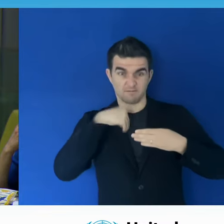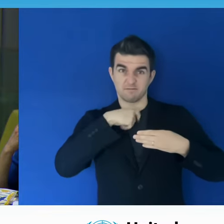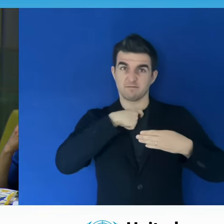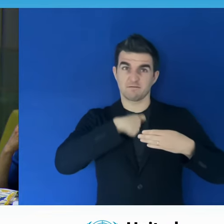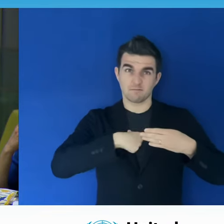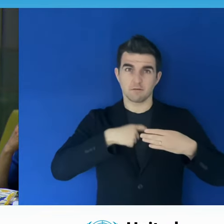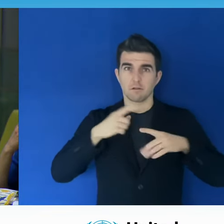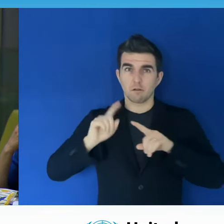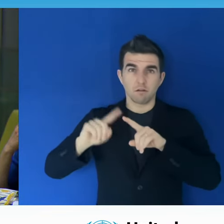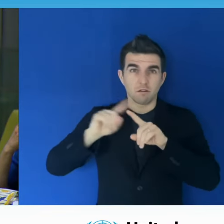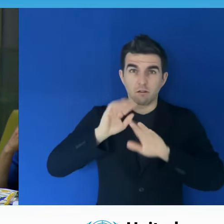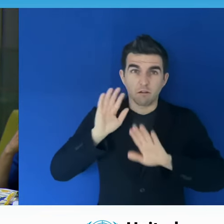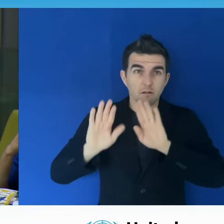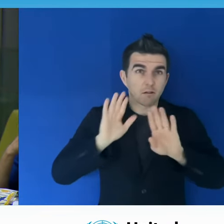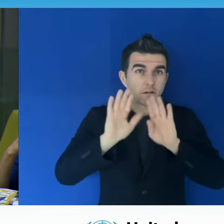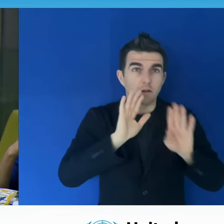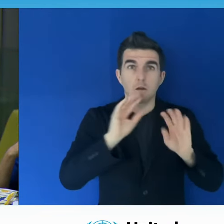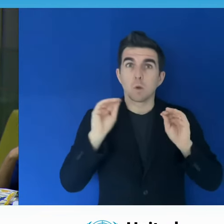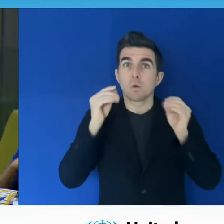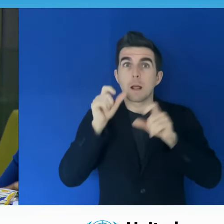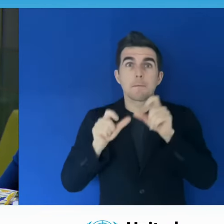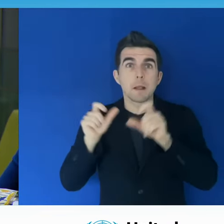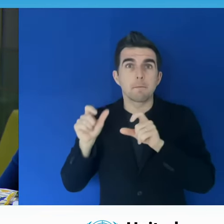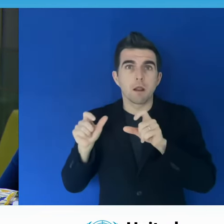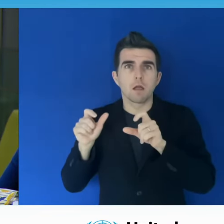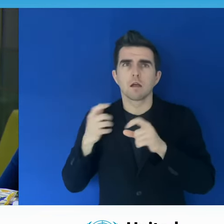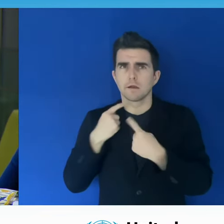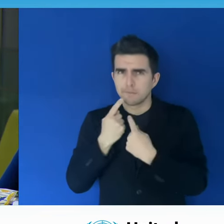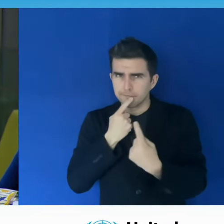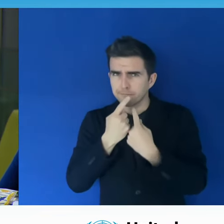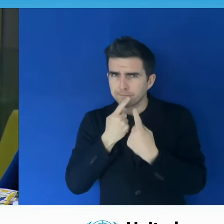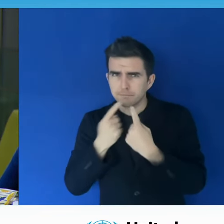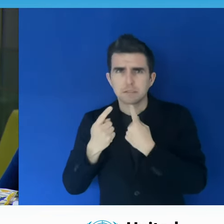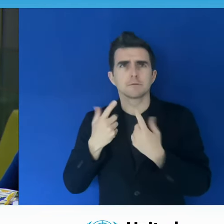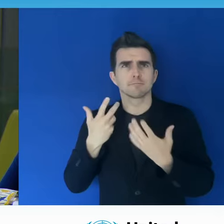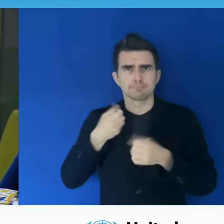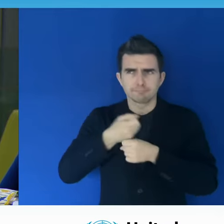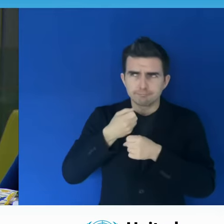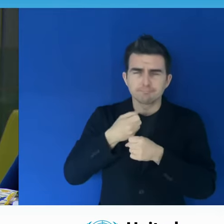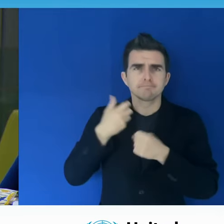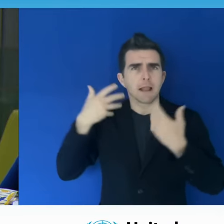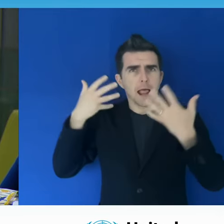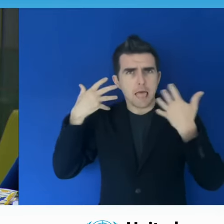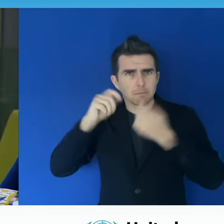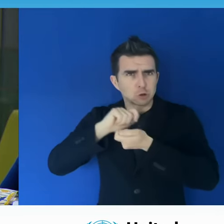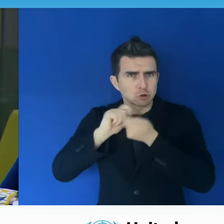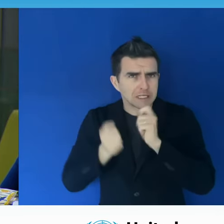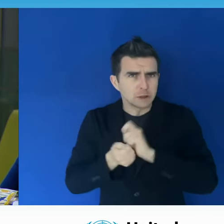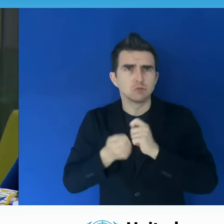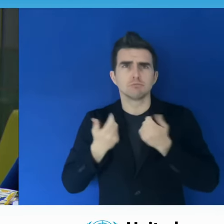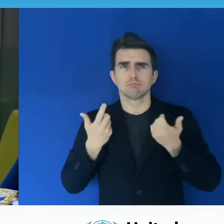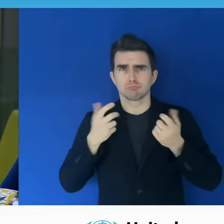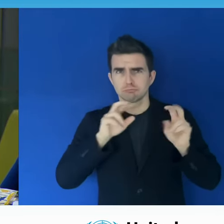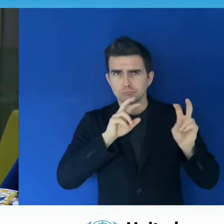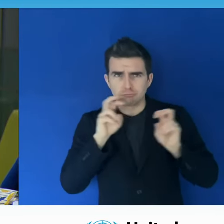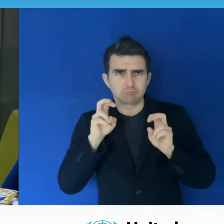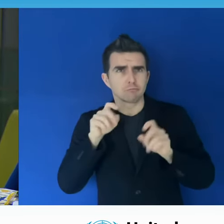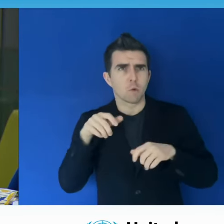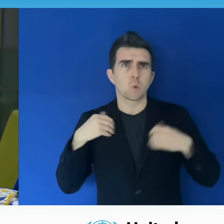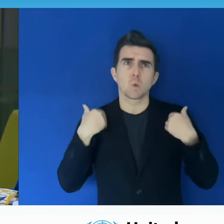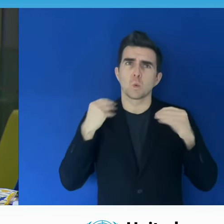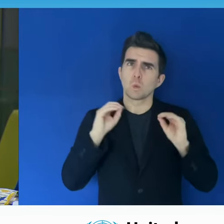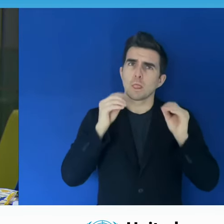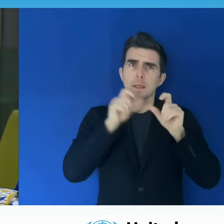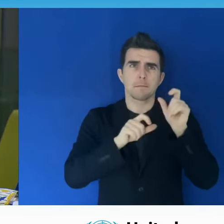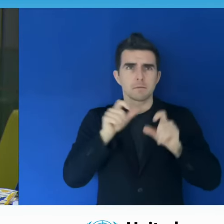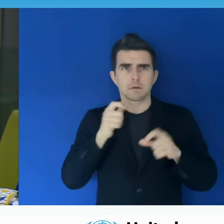in topics with young people concerned about educational issues, the impact that this has, and when we talk about